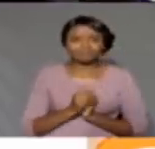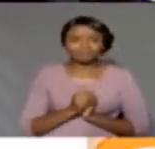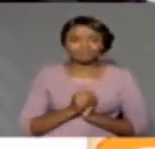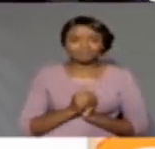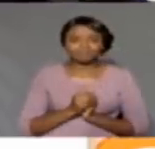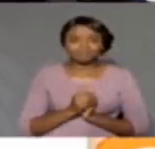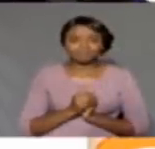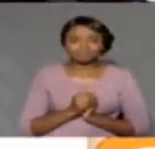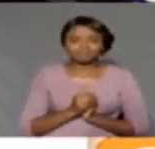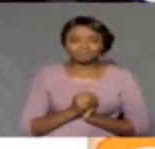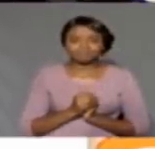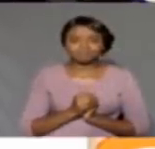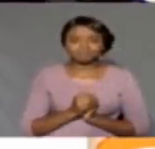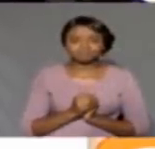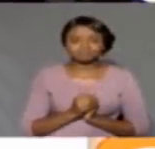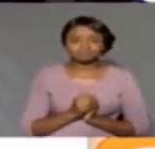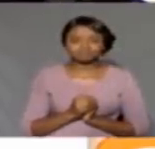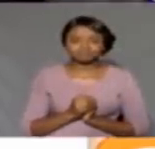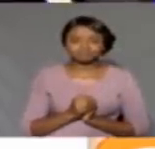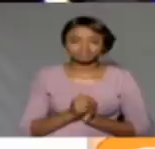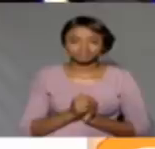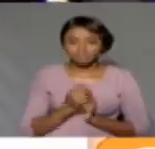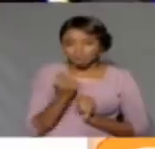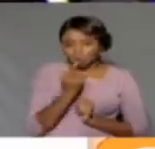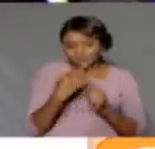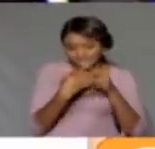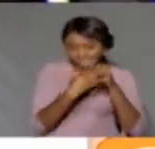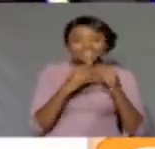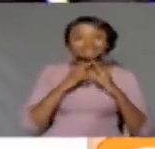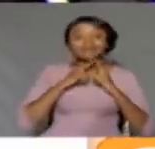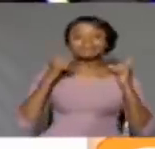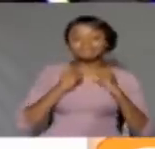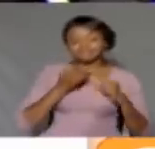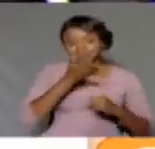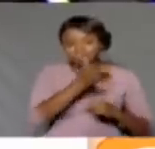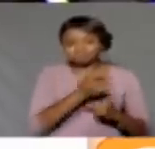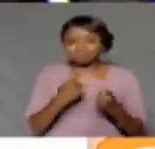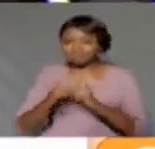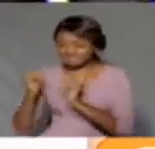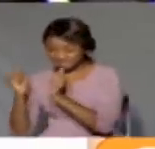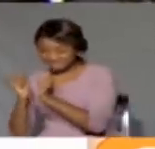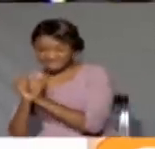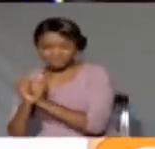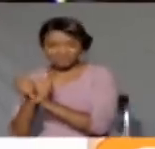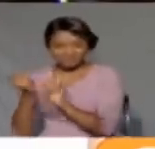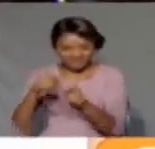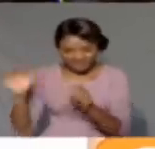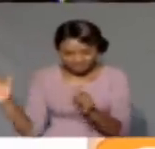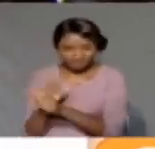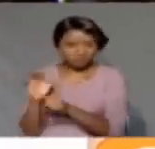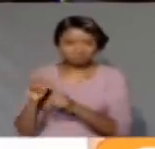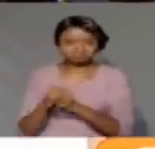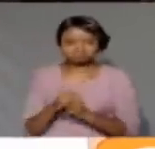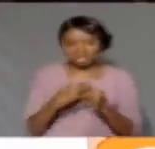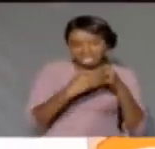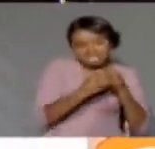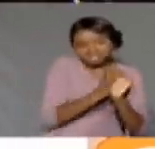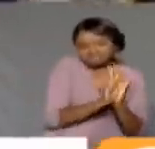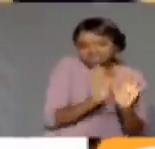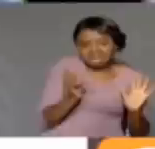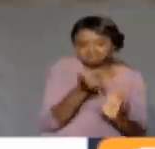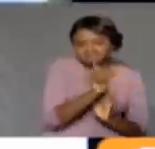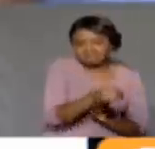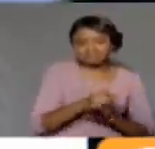to conduct the final rites. Only 8 priests instead of the required 10 were available for burial for the Dutch